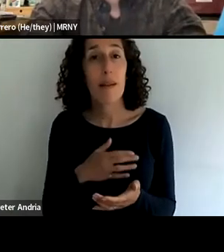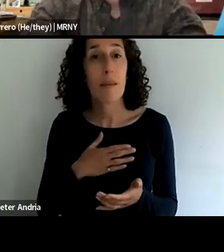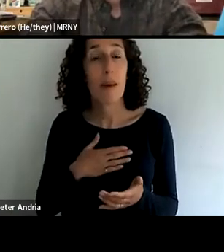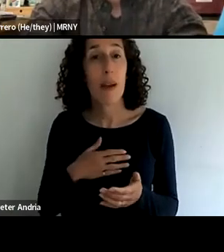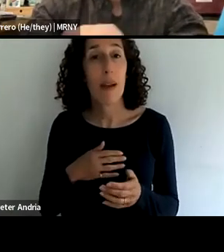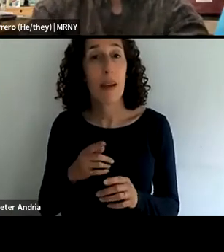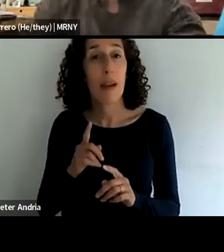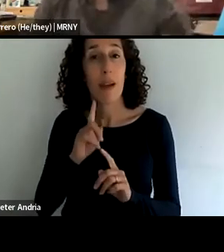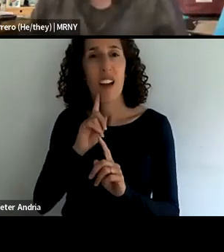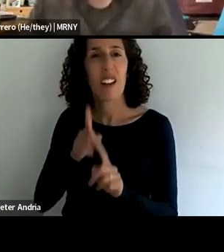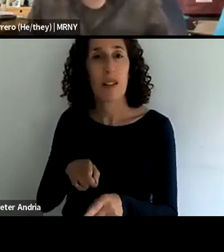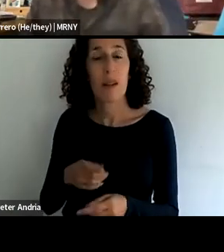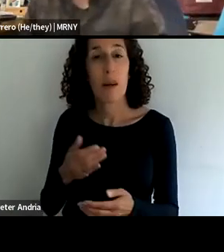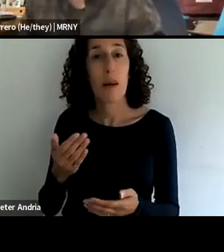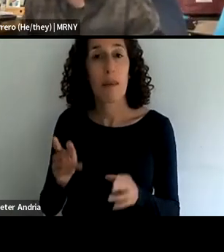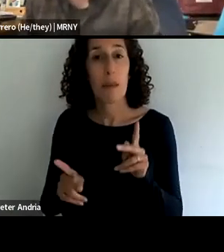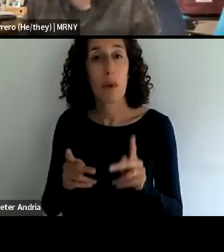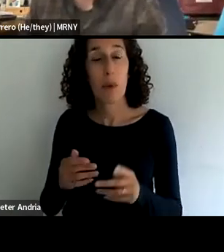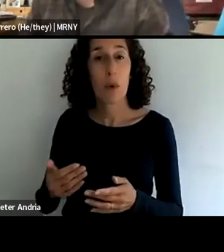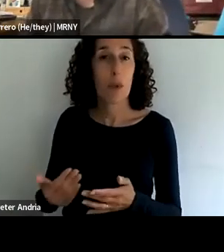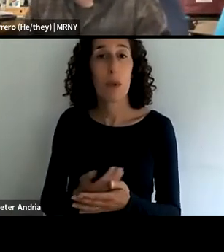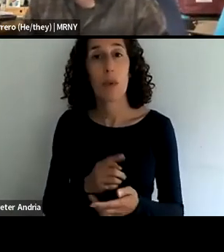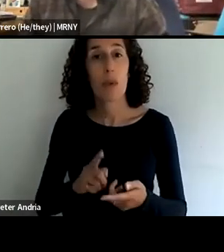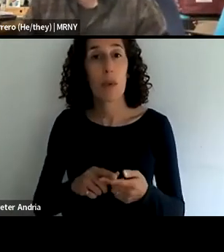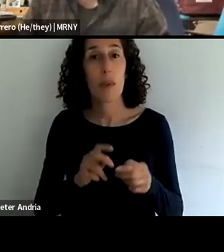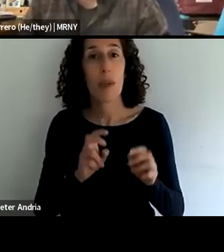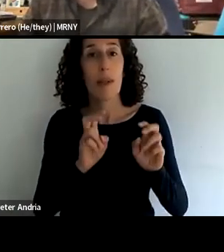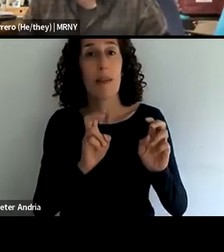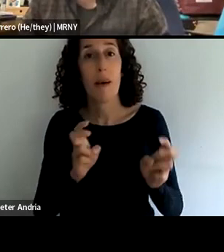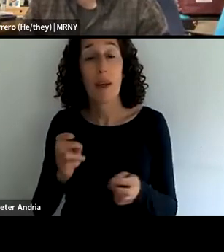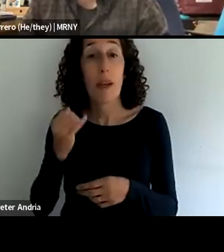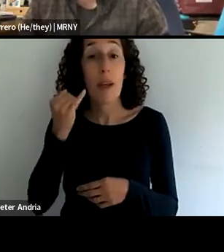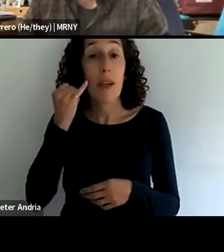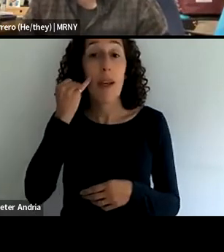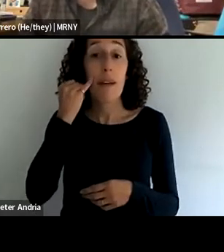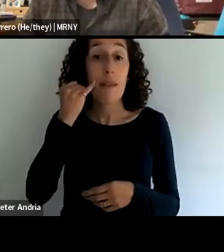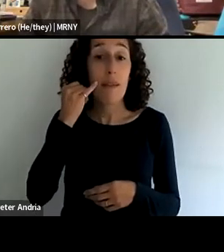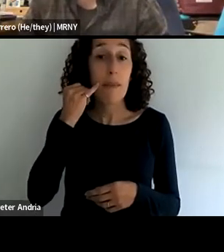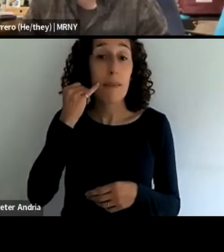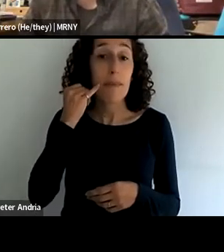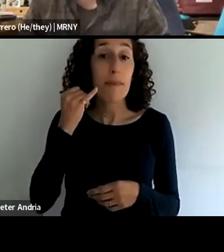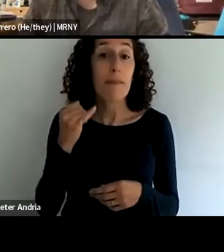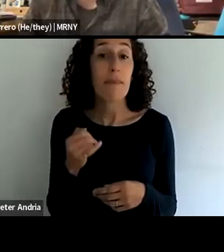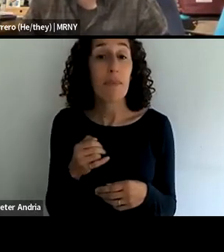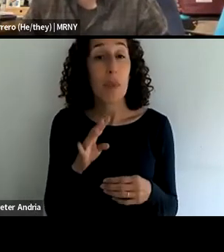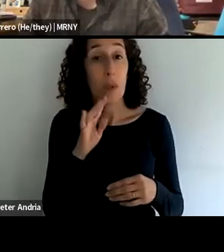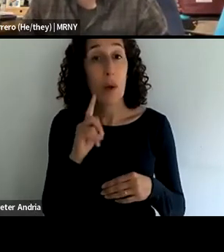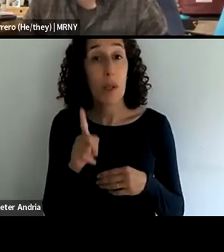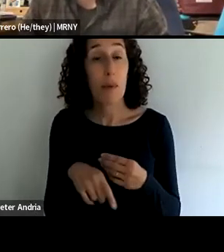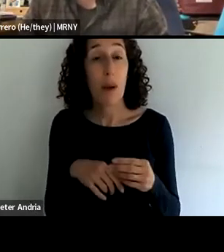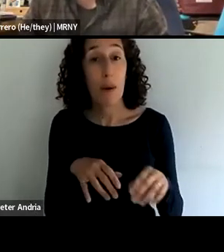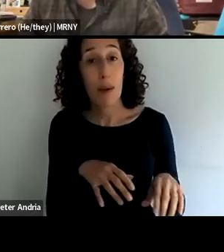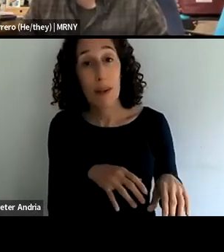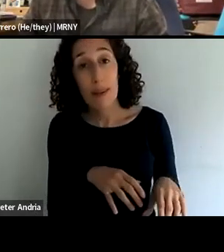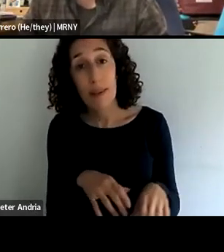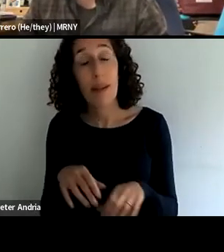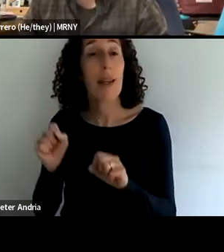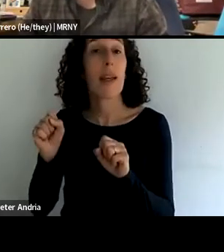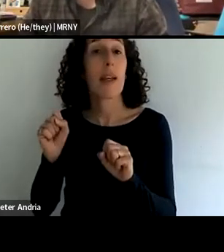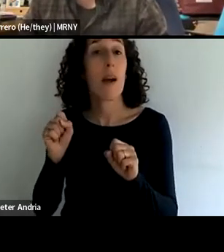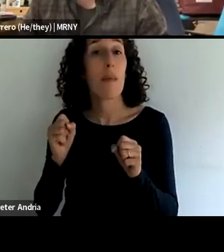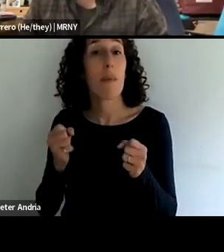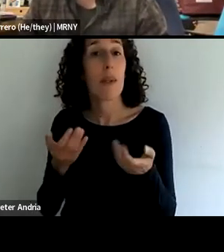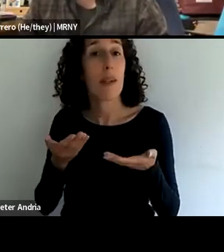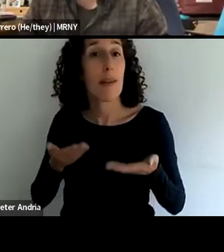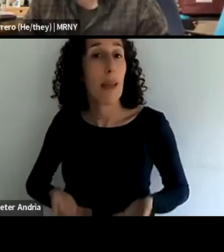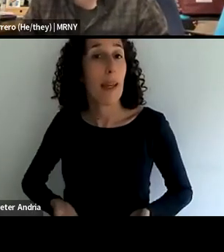like new to the topic. And also, again, if it's about taking up institutional space, and you know, obviously is at the forefront